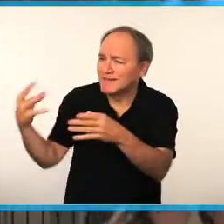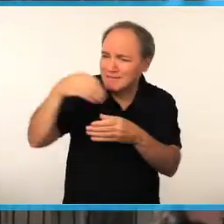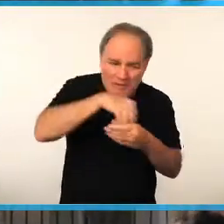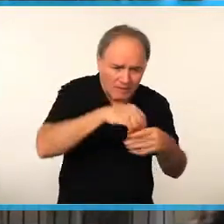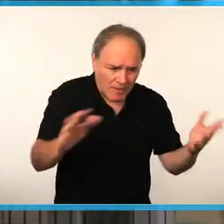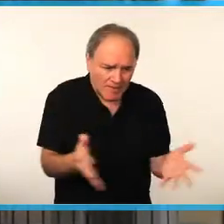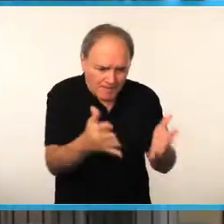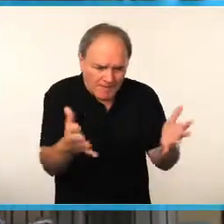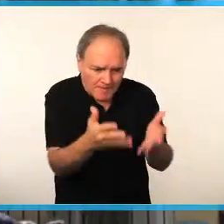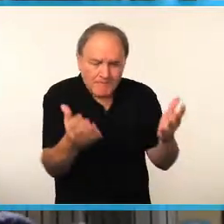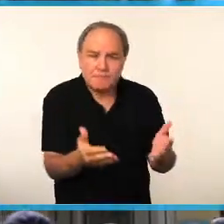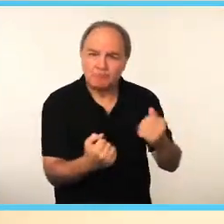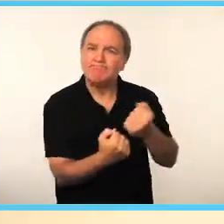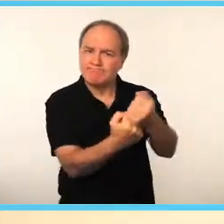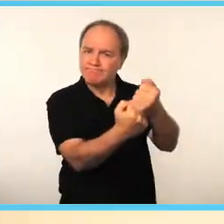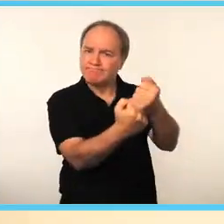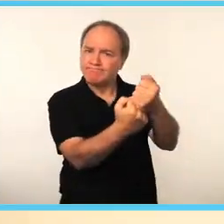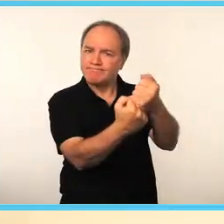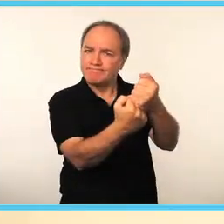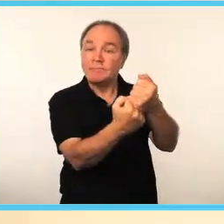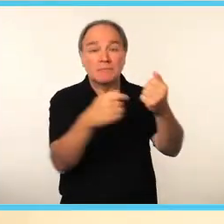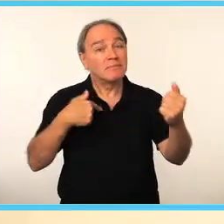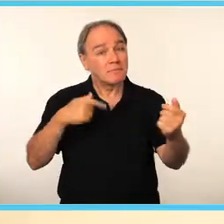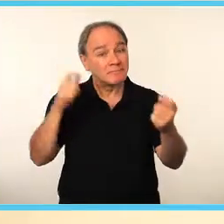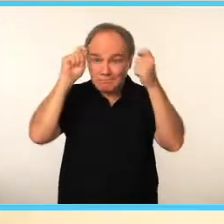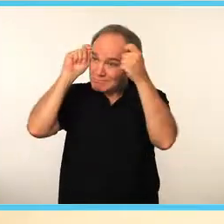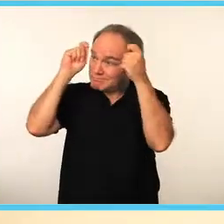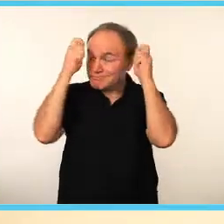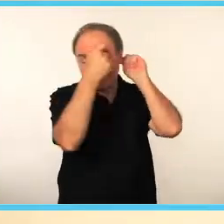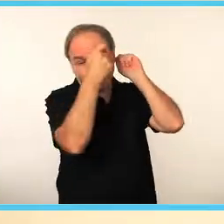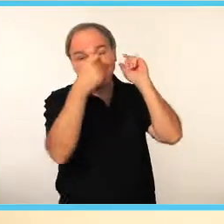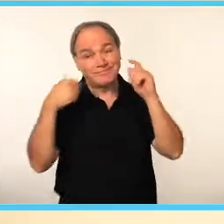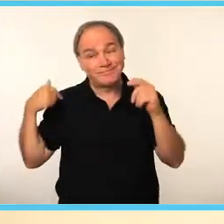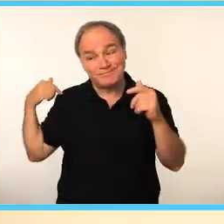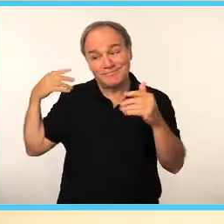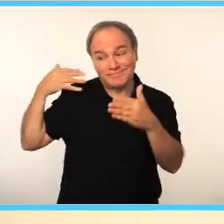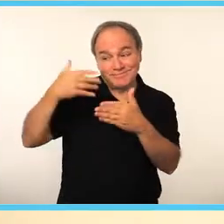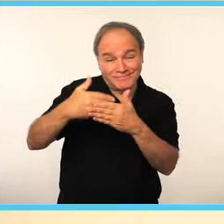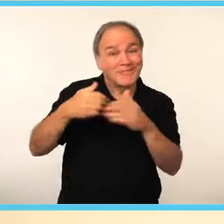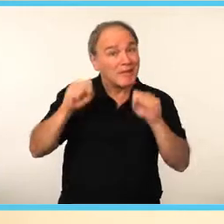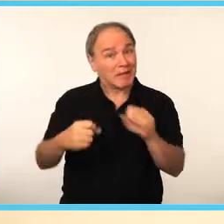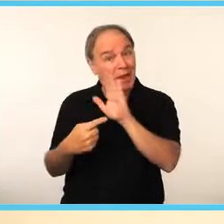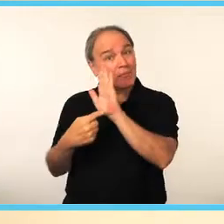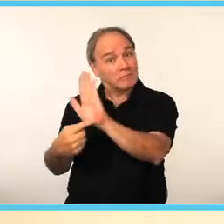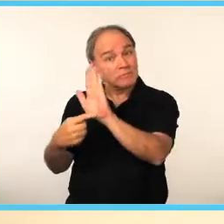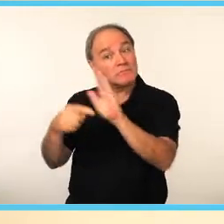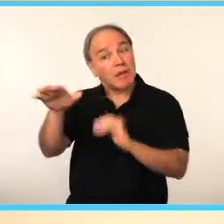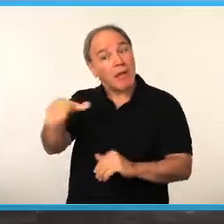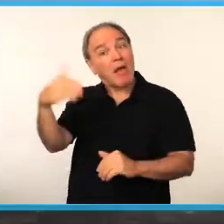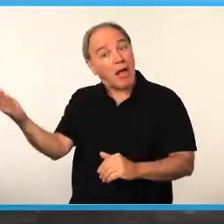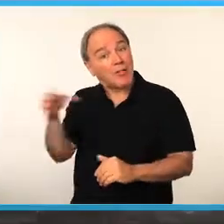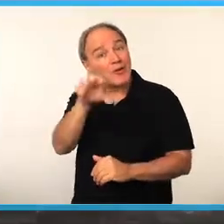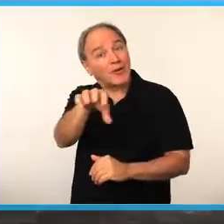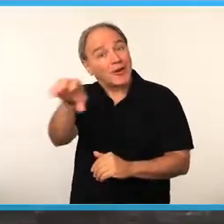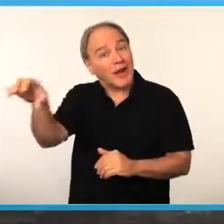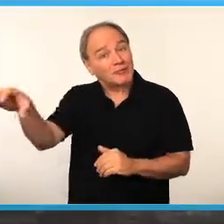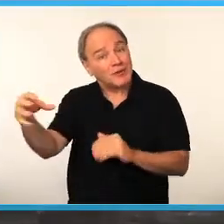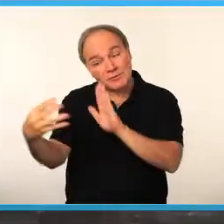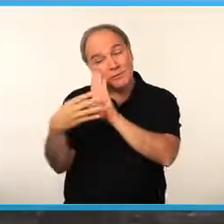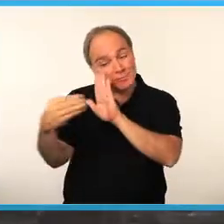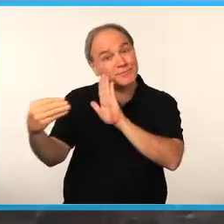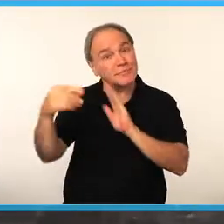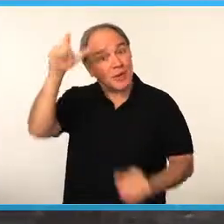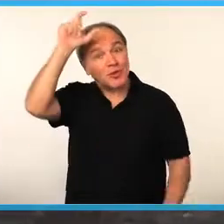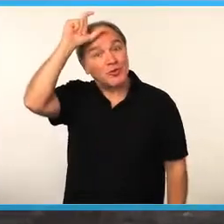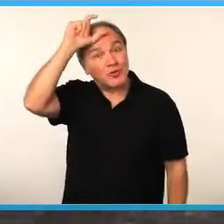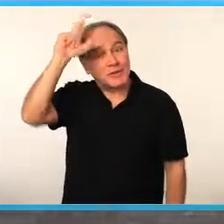this. It represents a shift in the whole pediatric thing, and it also can be an excellent model for other countries similar to Turkey